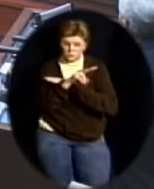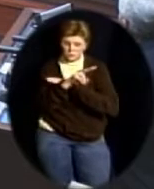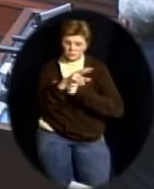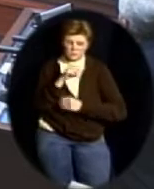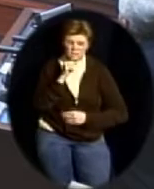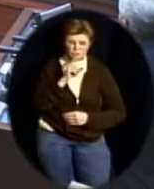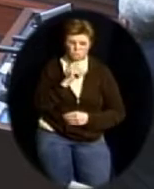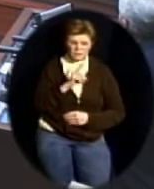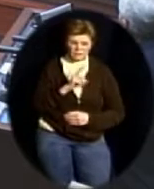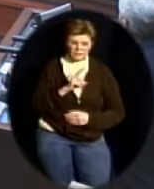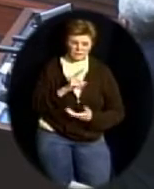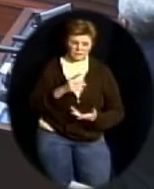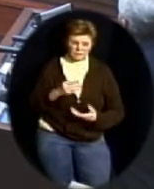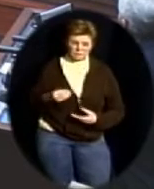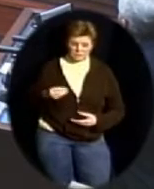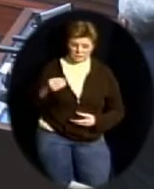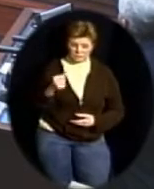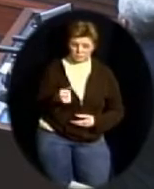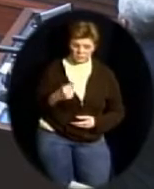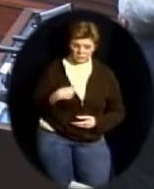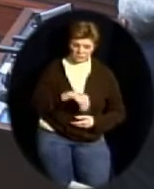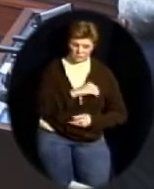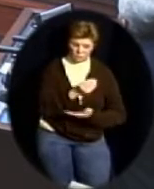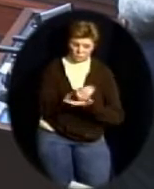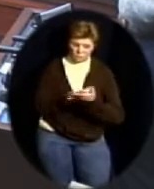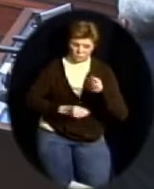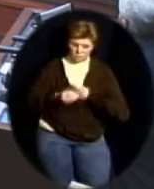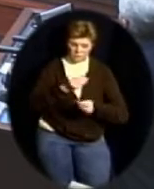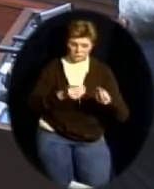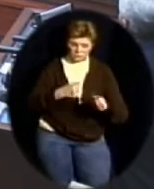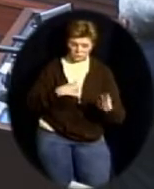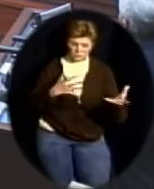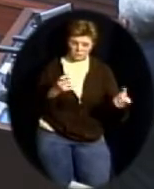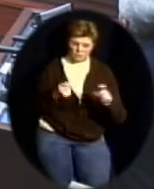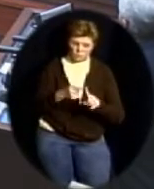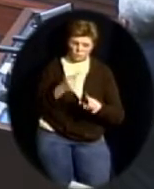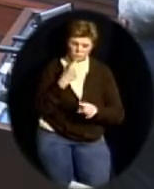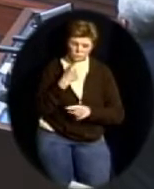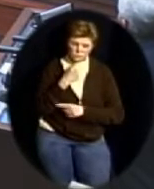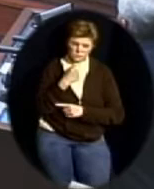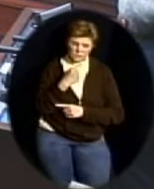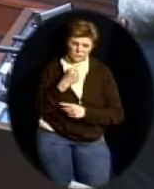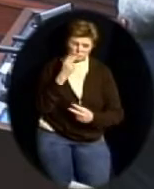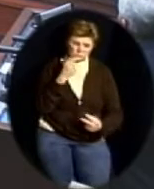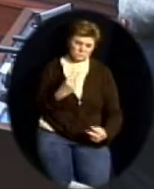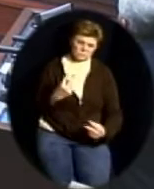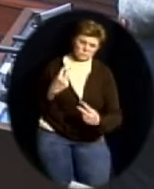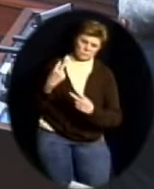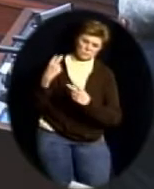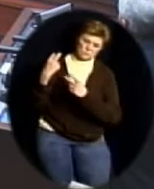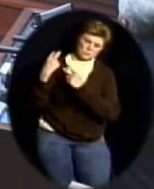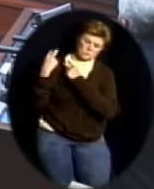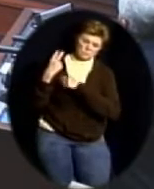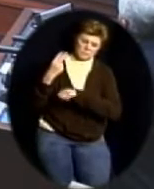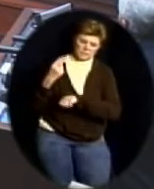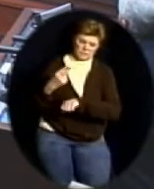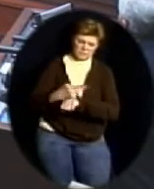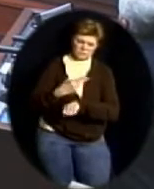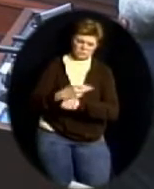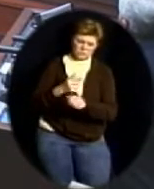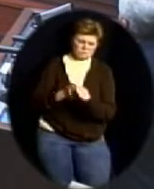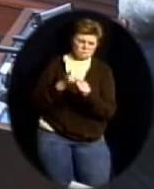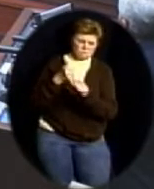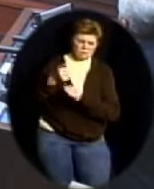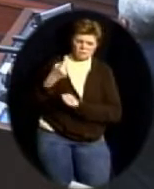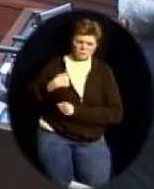about 1 year, I'm talking about, let's look as far back in history as we need to, that to give a projection